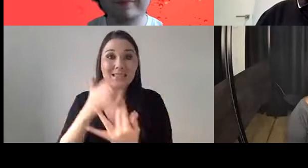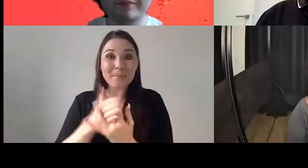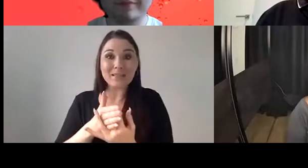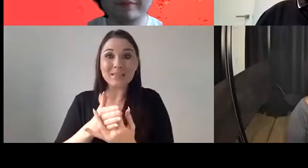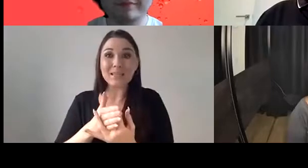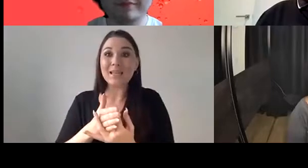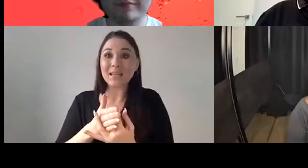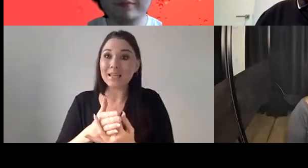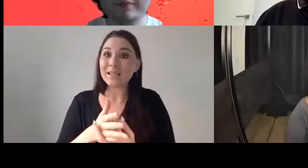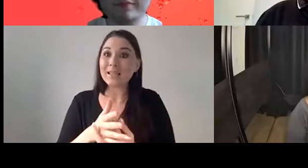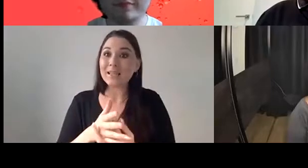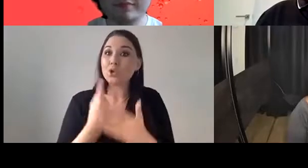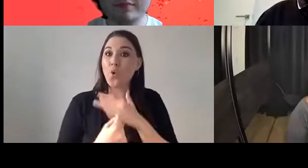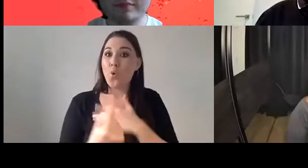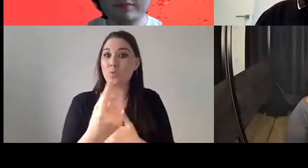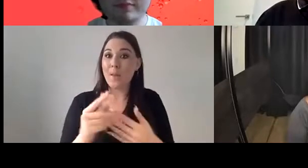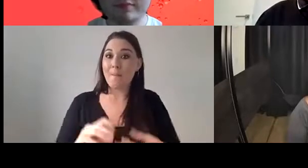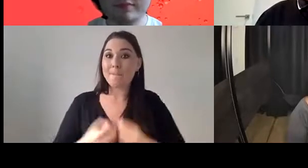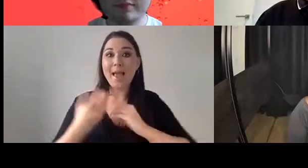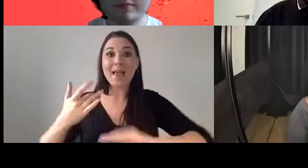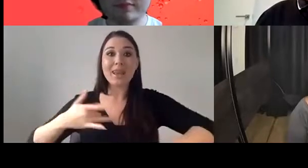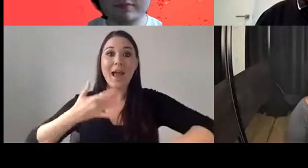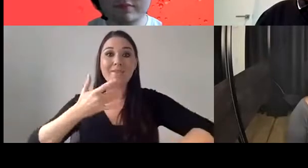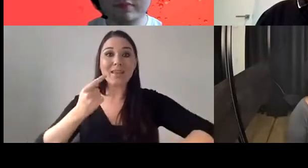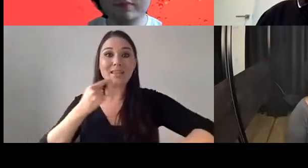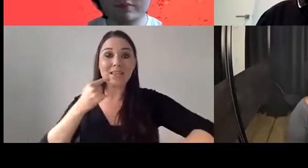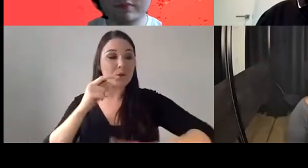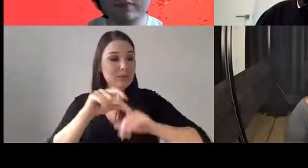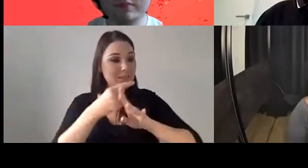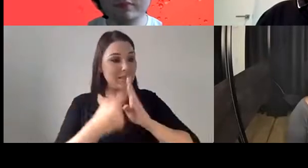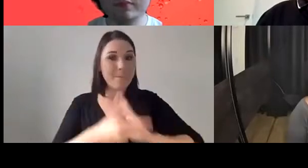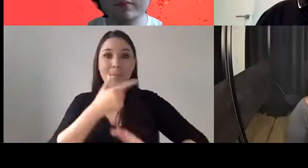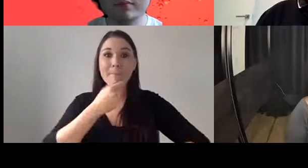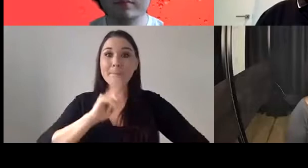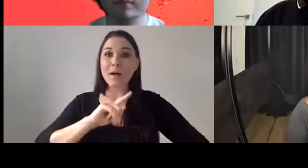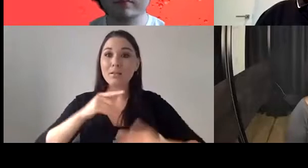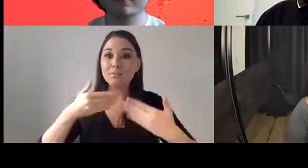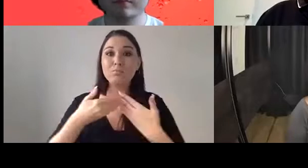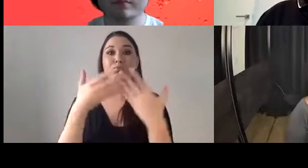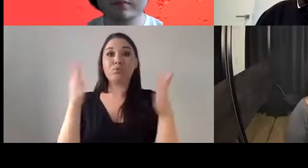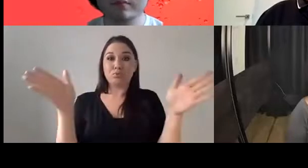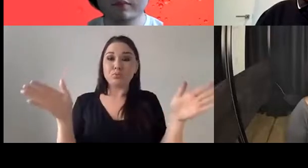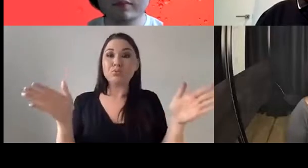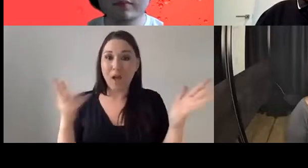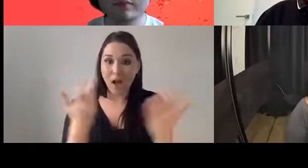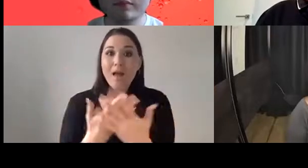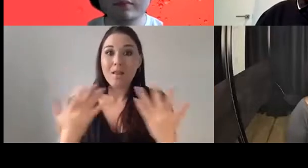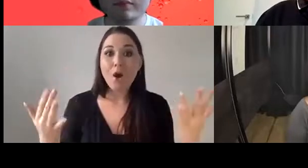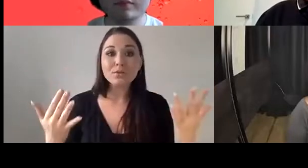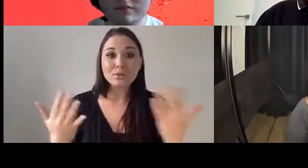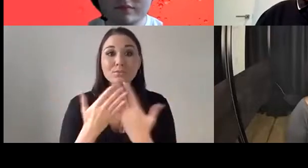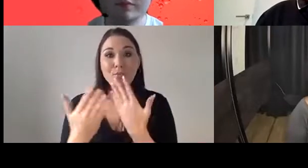is not just about making life easier for disabled people. It helps a lot, a lot more people as well.